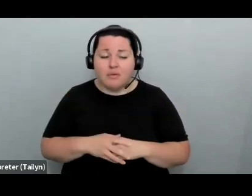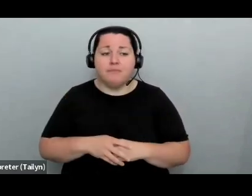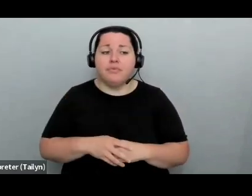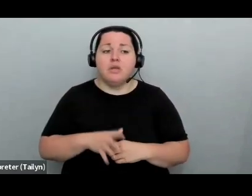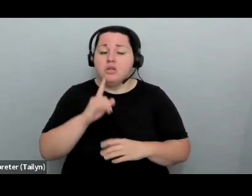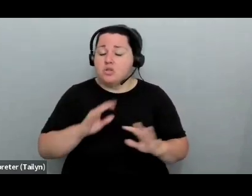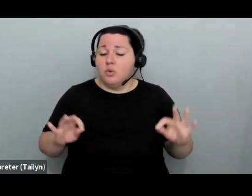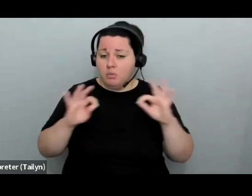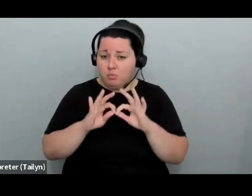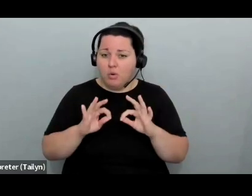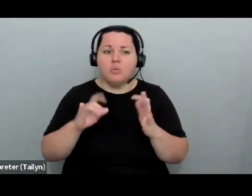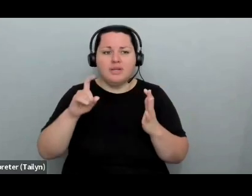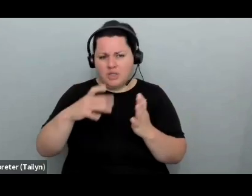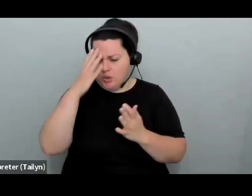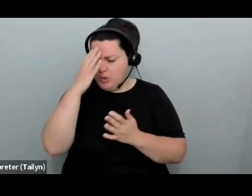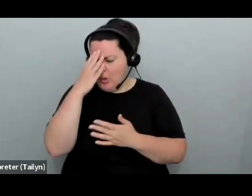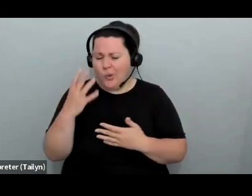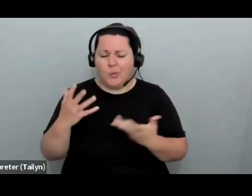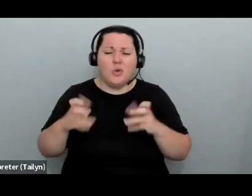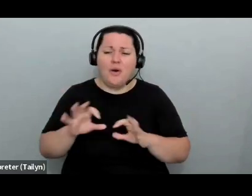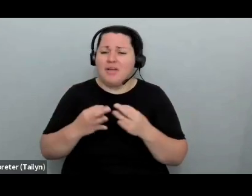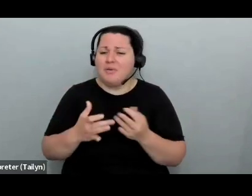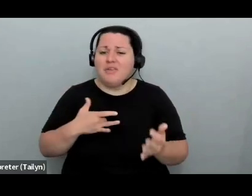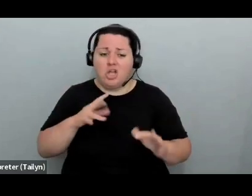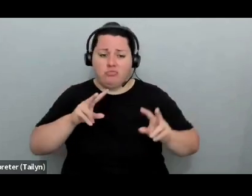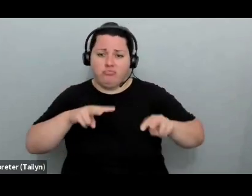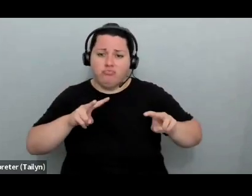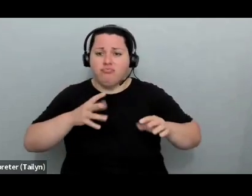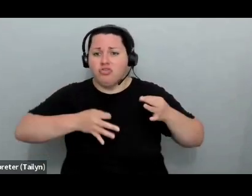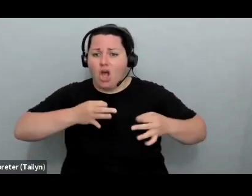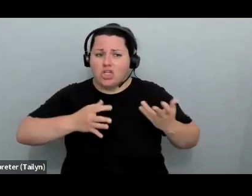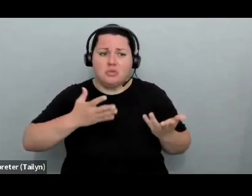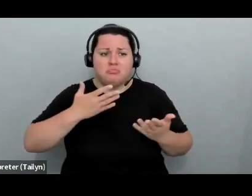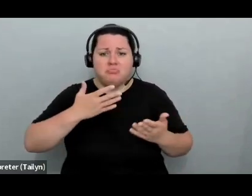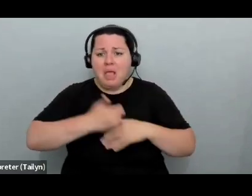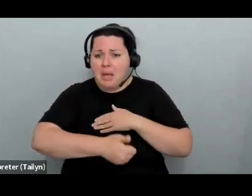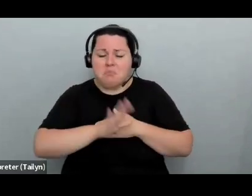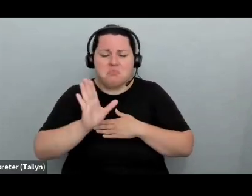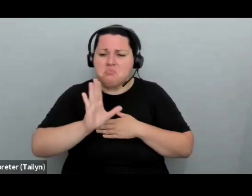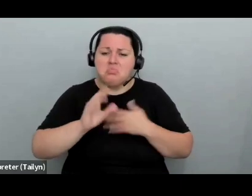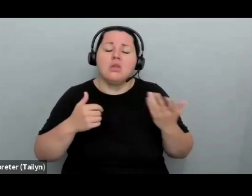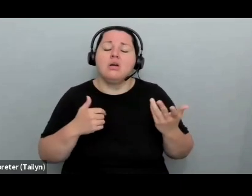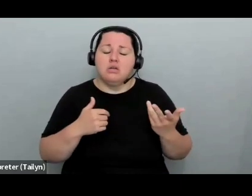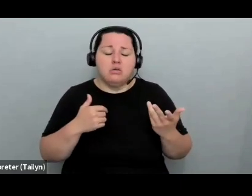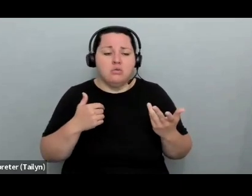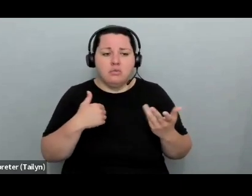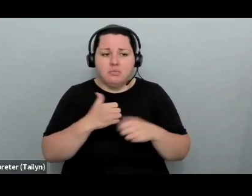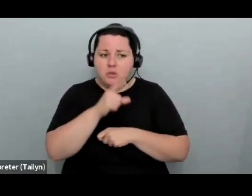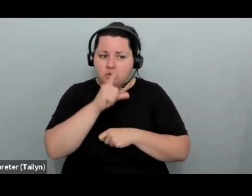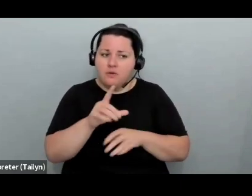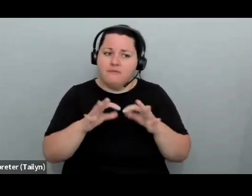thing is that we realize we don't want families to feel judged or blamed. We want to make sure that the family can ask